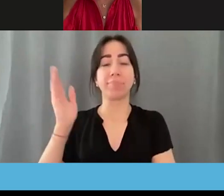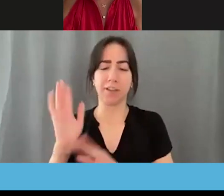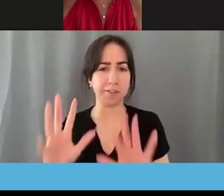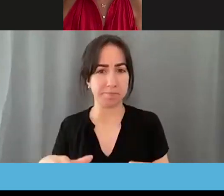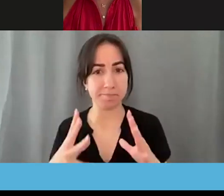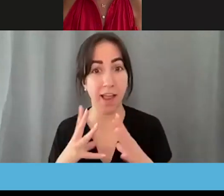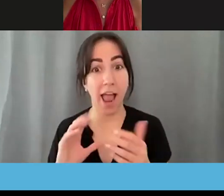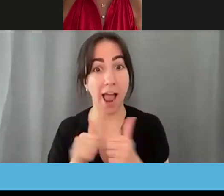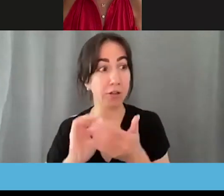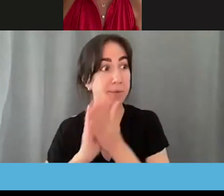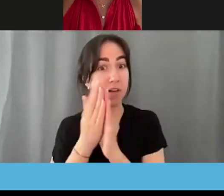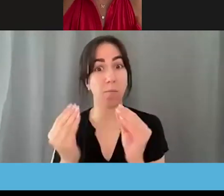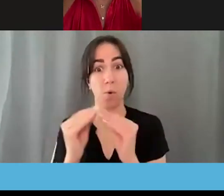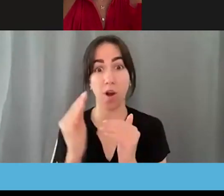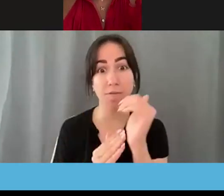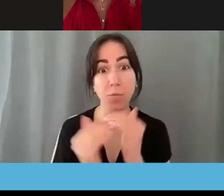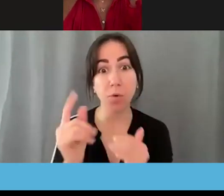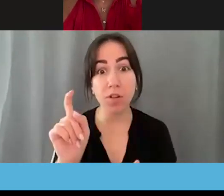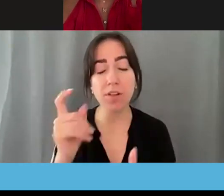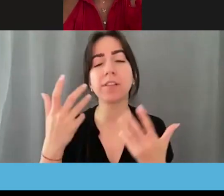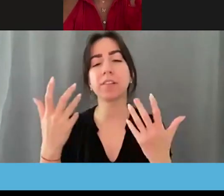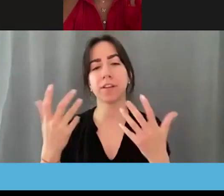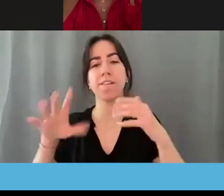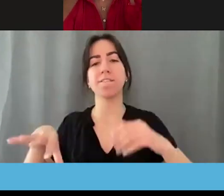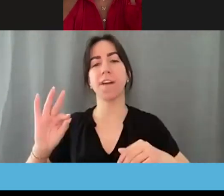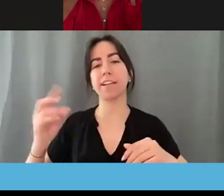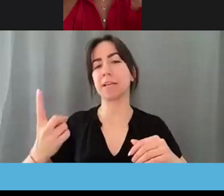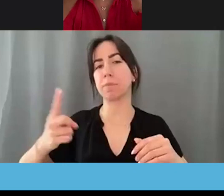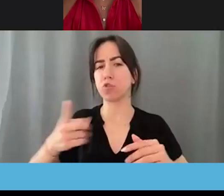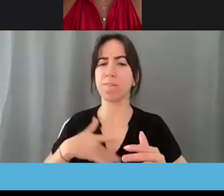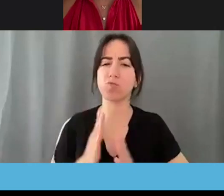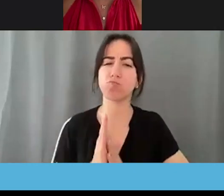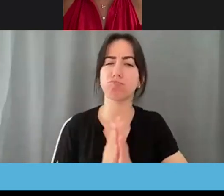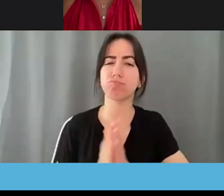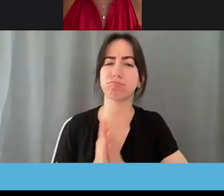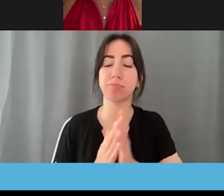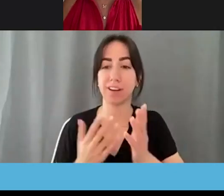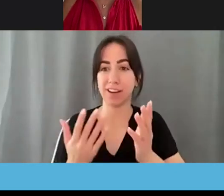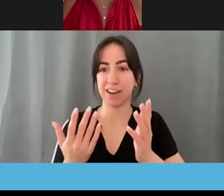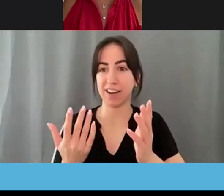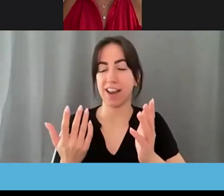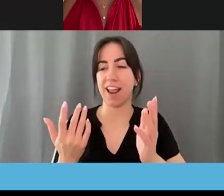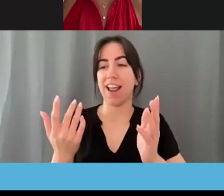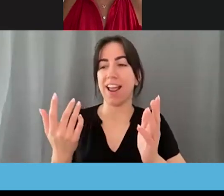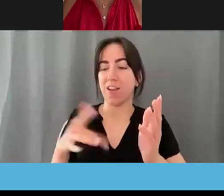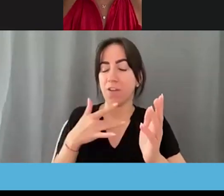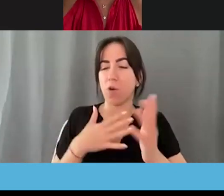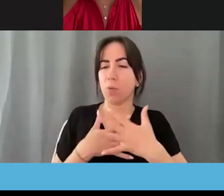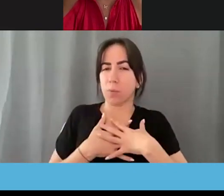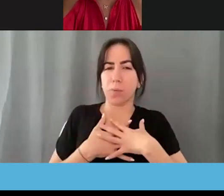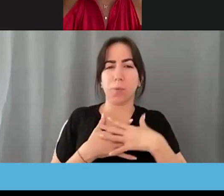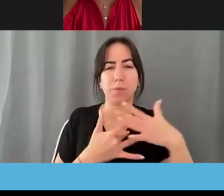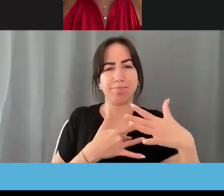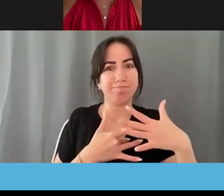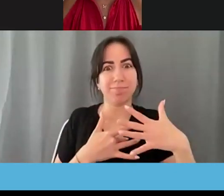you can get more comfortable with it is by finding something that you feel really passionate about. And it's something that it has so much meaning to you that you